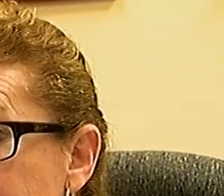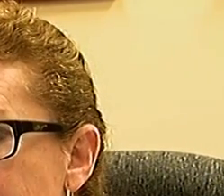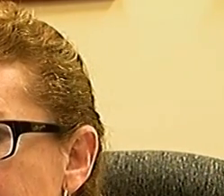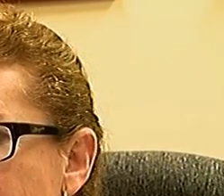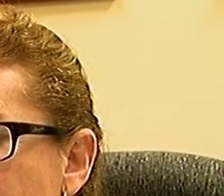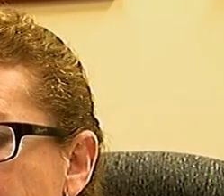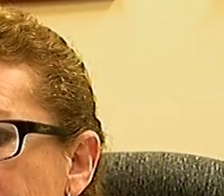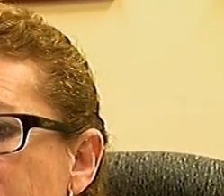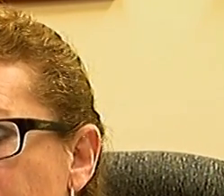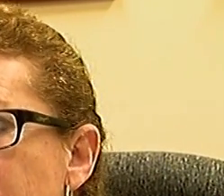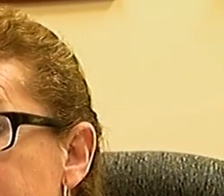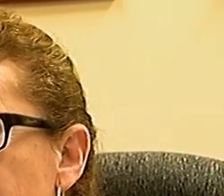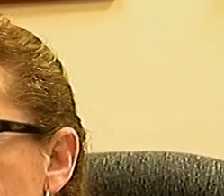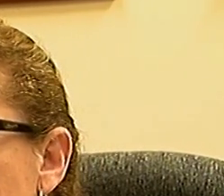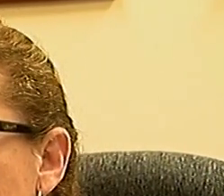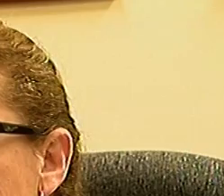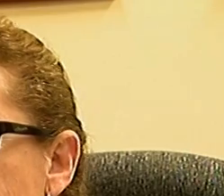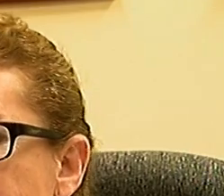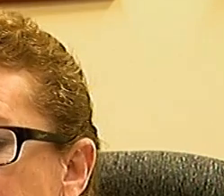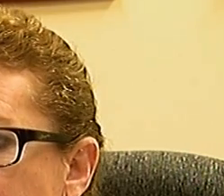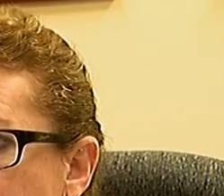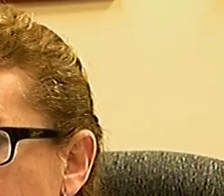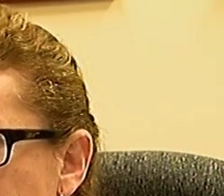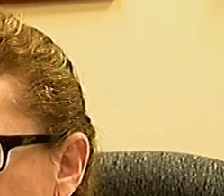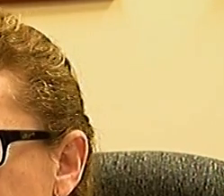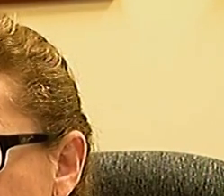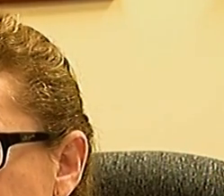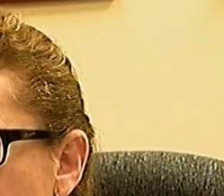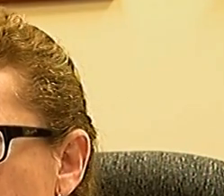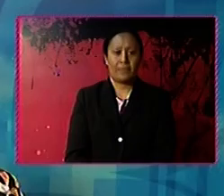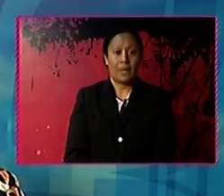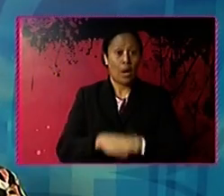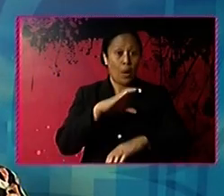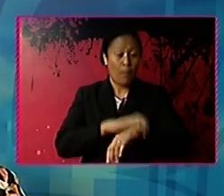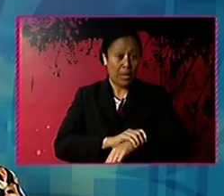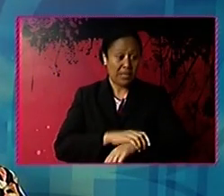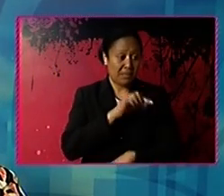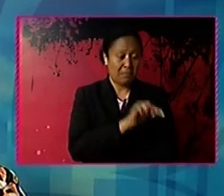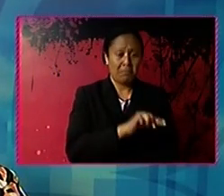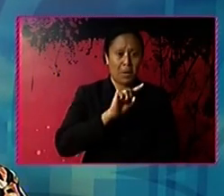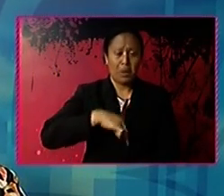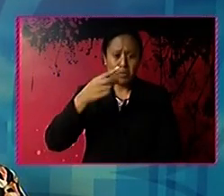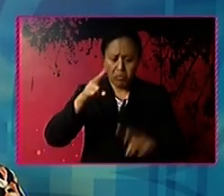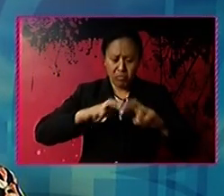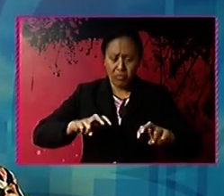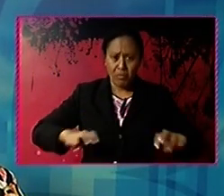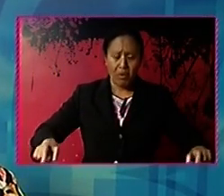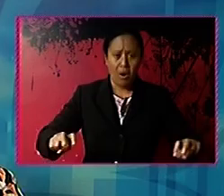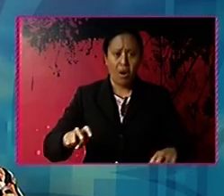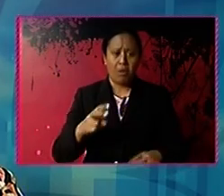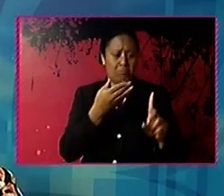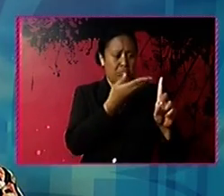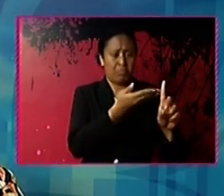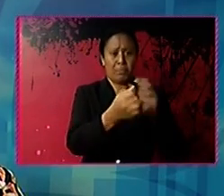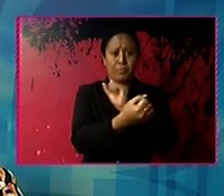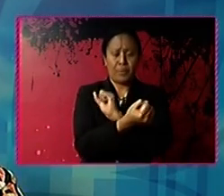all the publishers here, and we need to keep communicating, and we need to keep those channels open all the time. Police continue investigations into the case